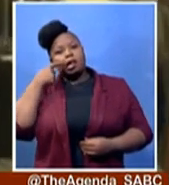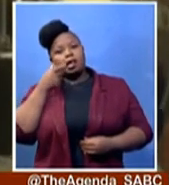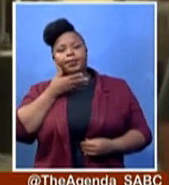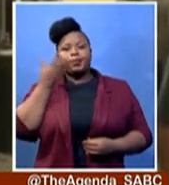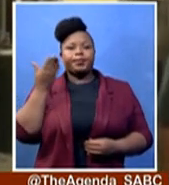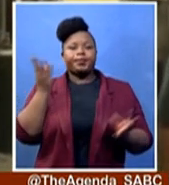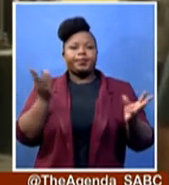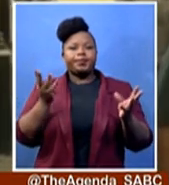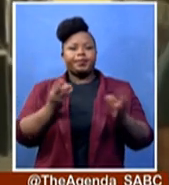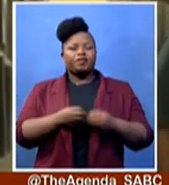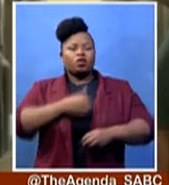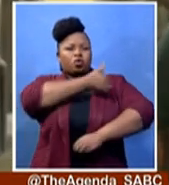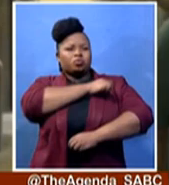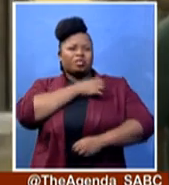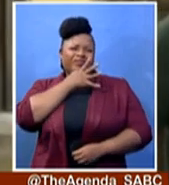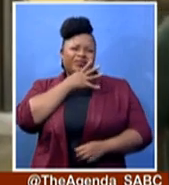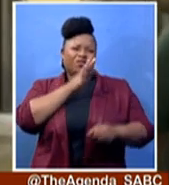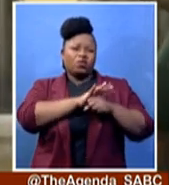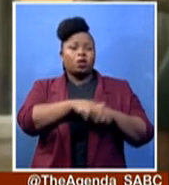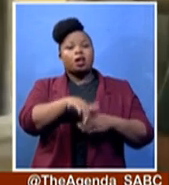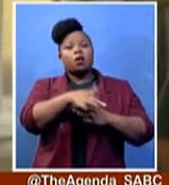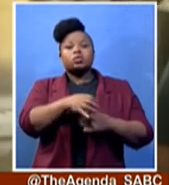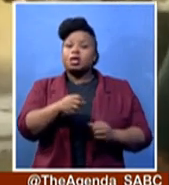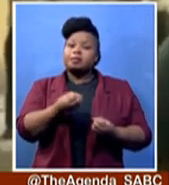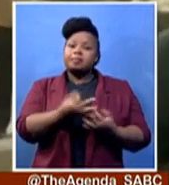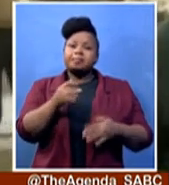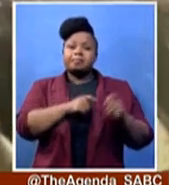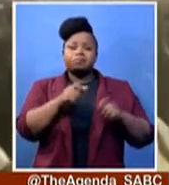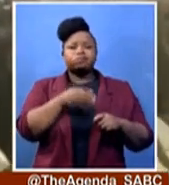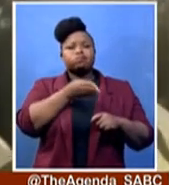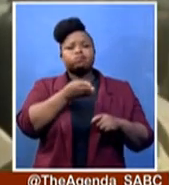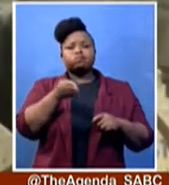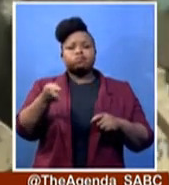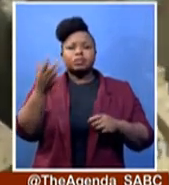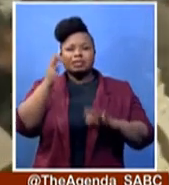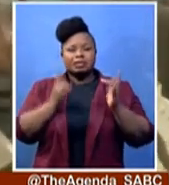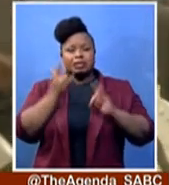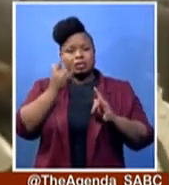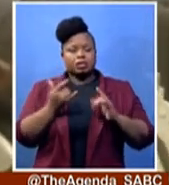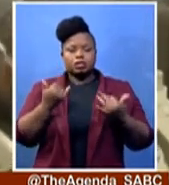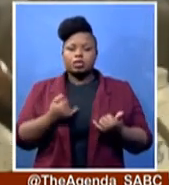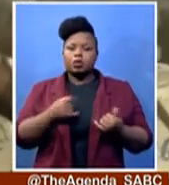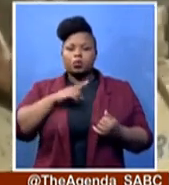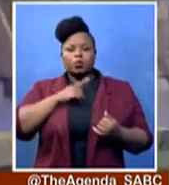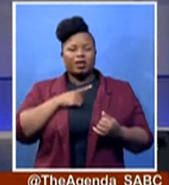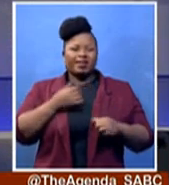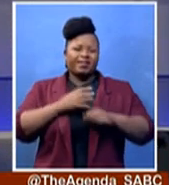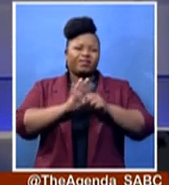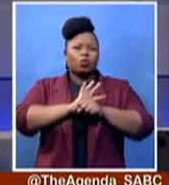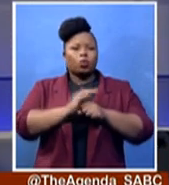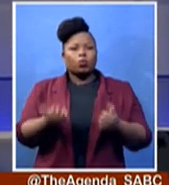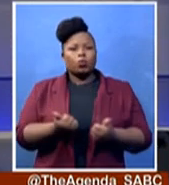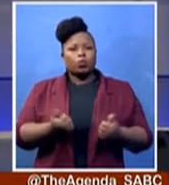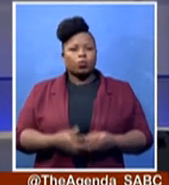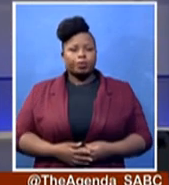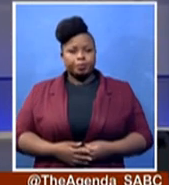outside hospitals in major cities, which are filled to capacity. All right, so I want to get the very latest on the ground, bring in